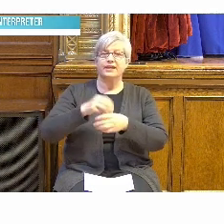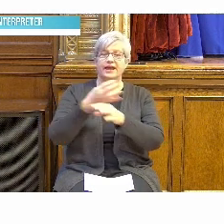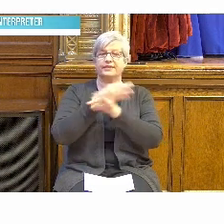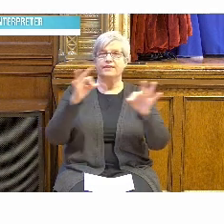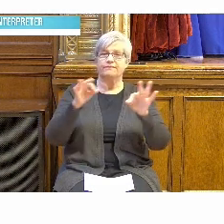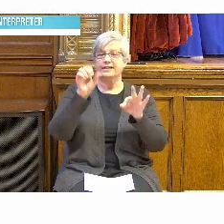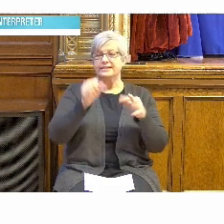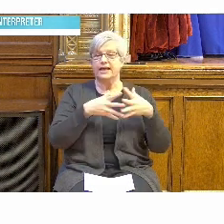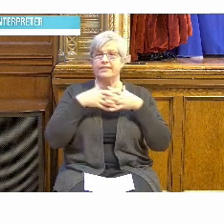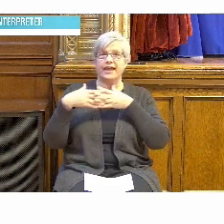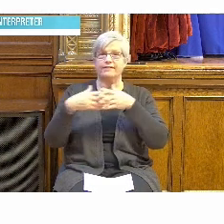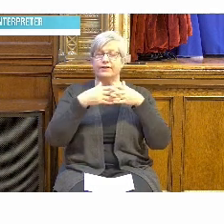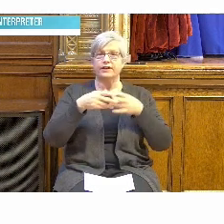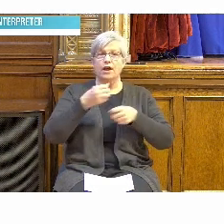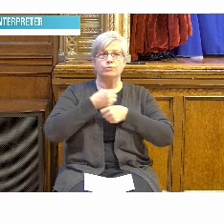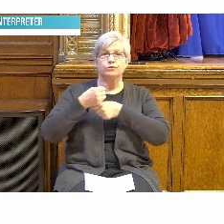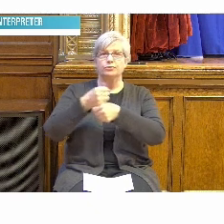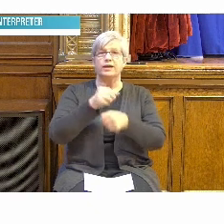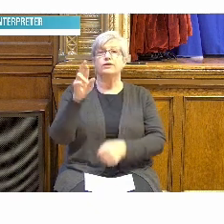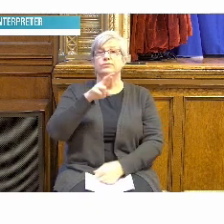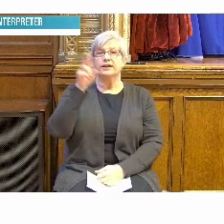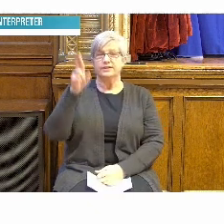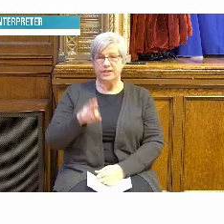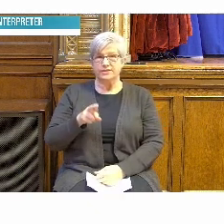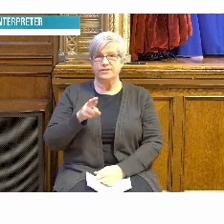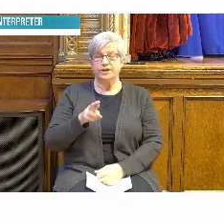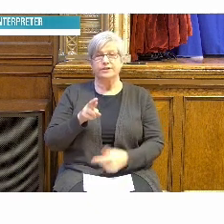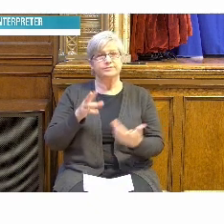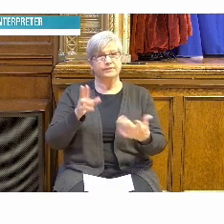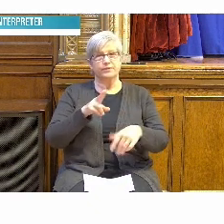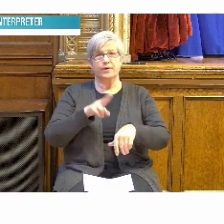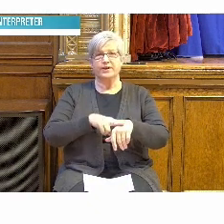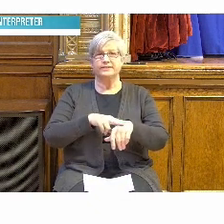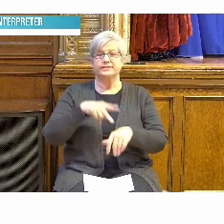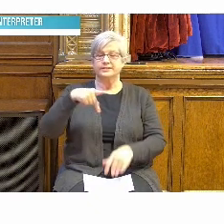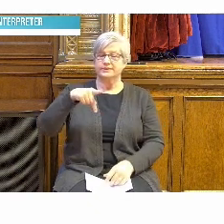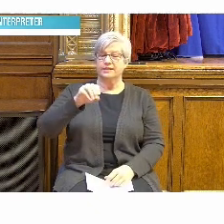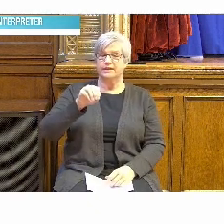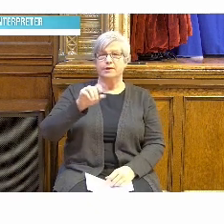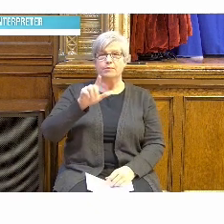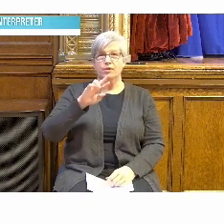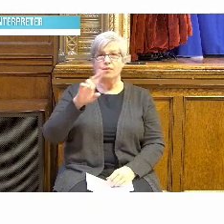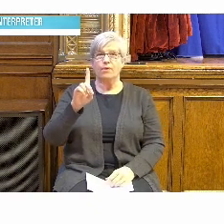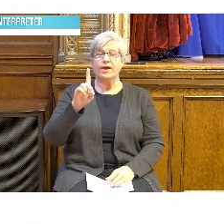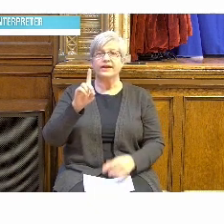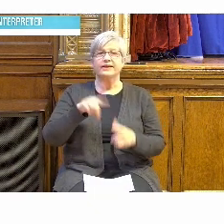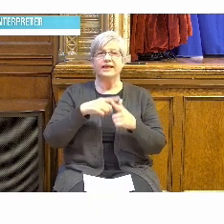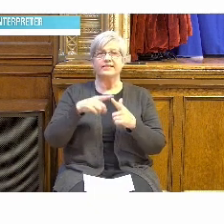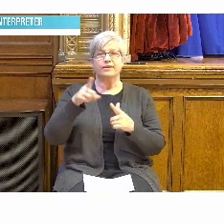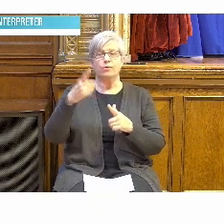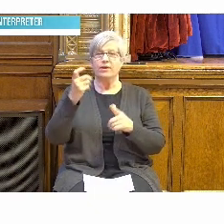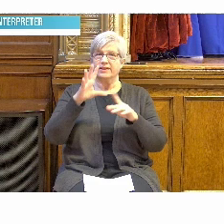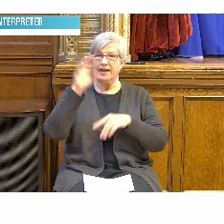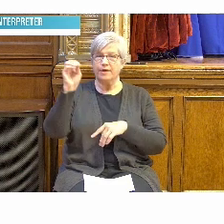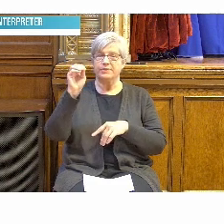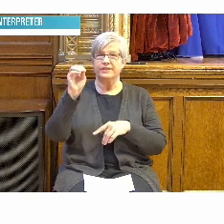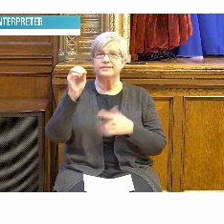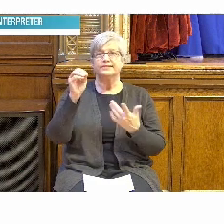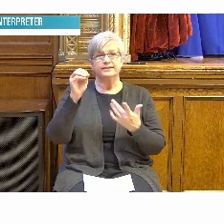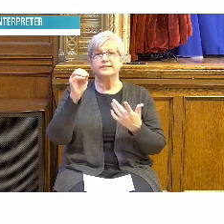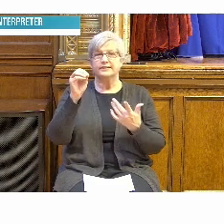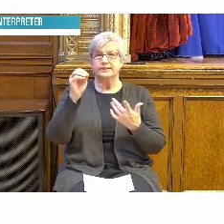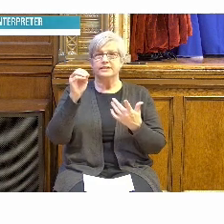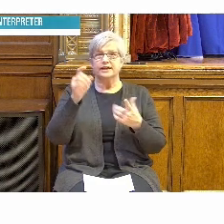movement, Rochester, of course, is synonymous with Polaroid, and Polaroid was one of the companies, unfortunately, we had